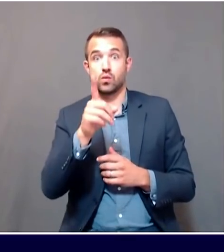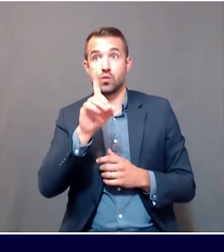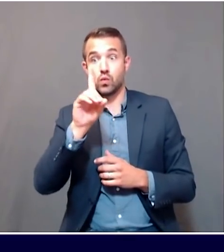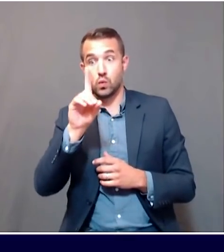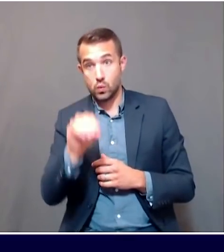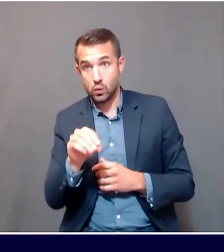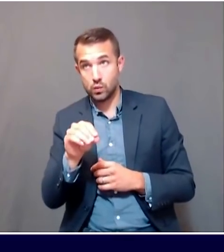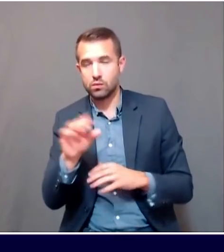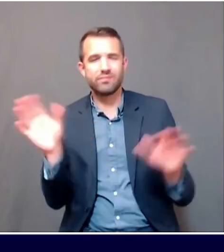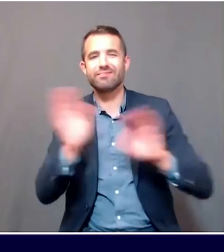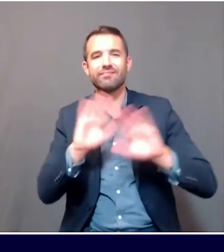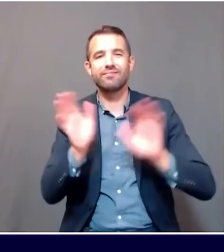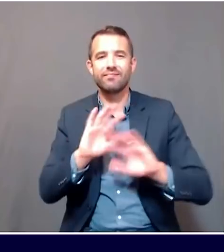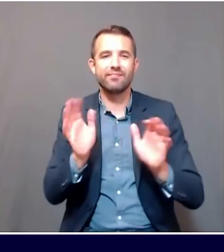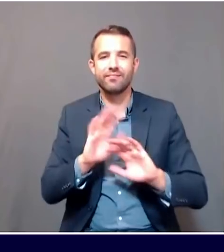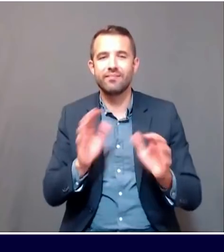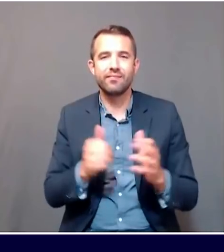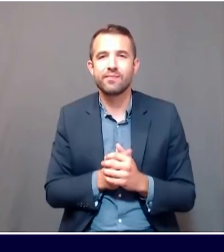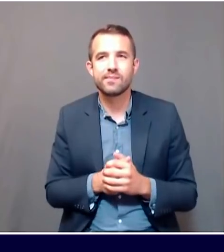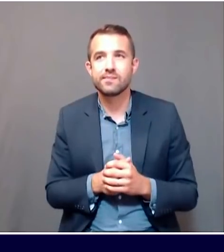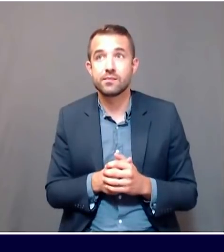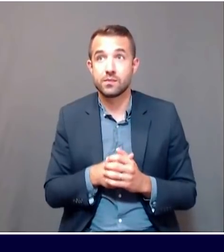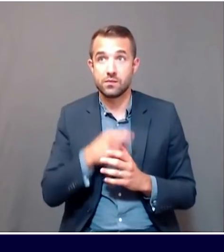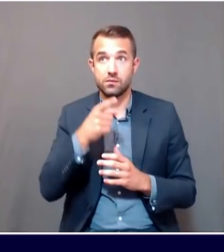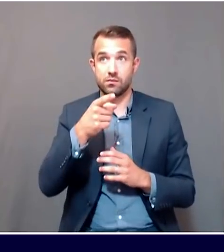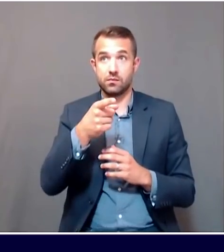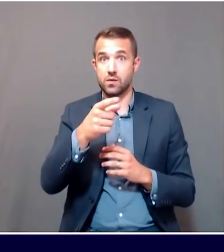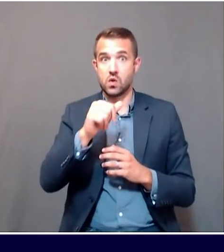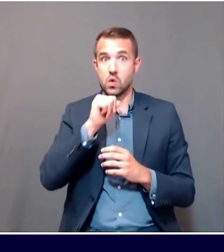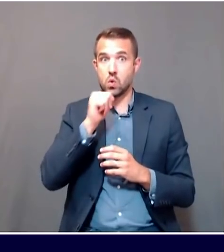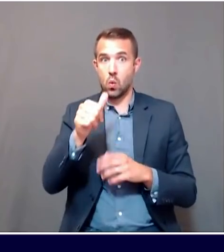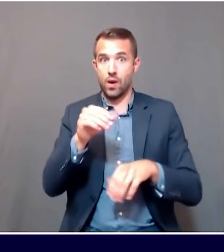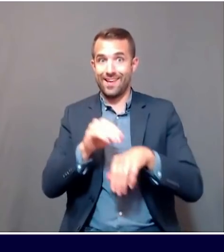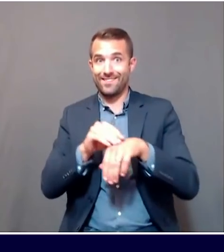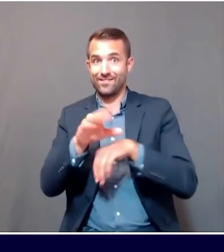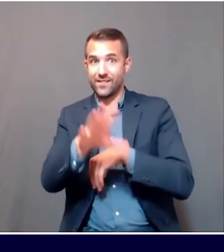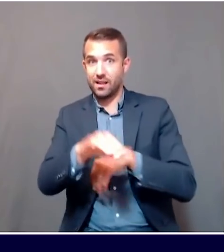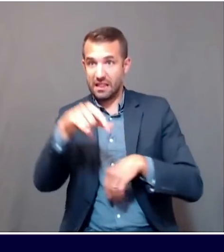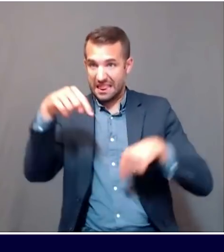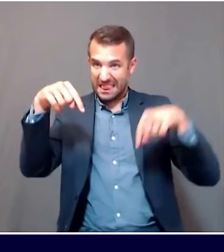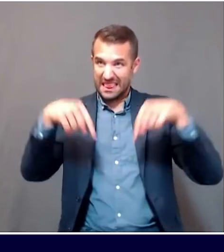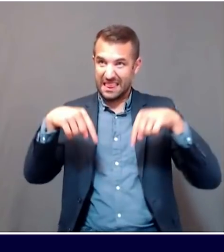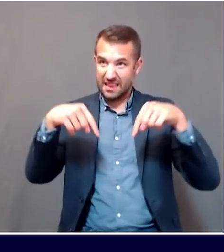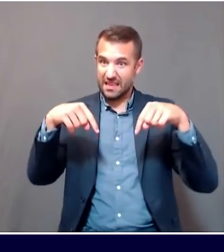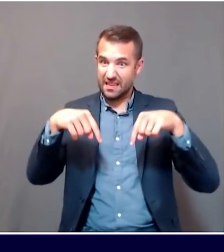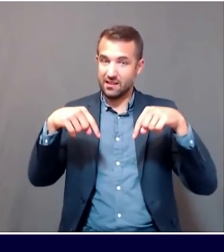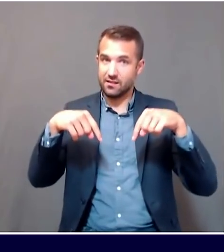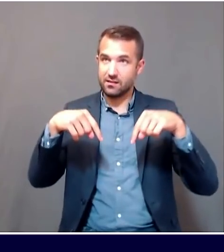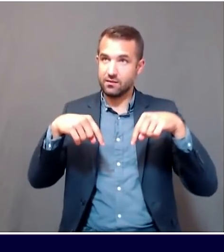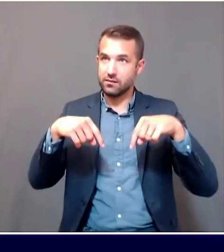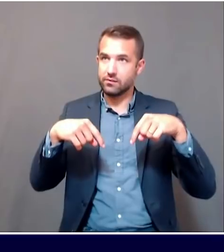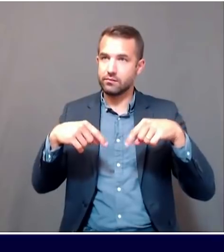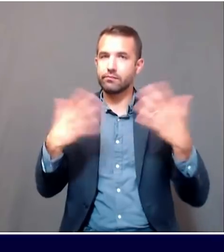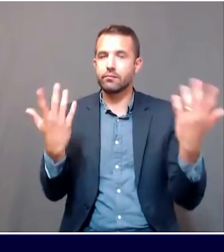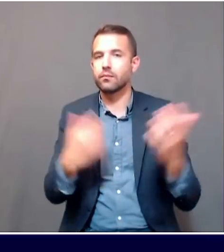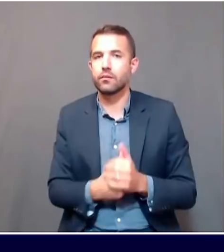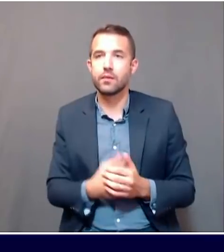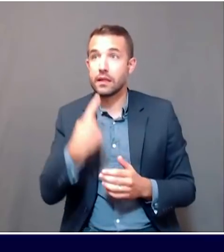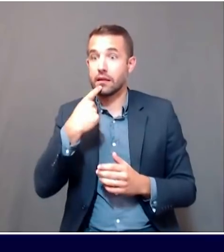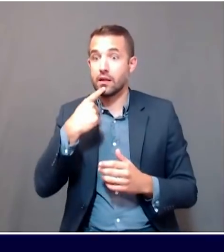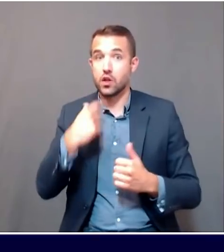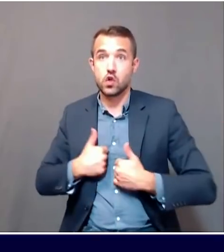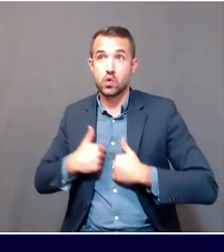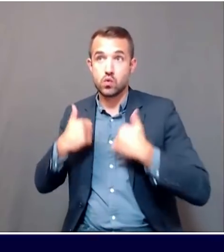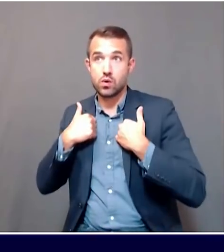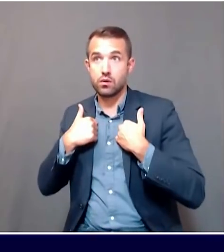suggest? Would you not advise this for, say, just if you wanted to test a resident who is being admitted and doesn't